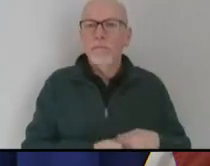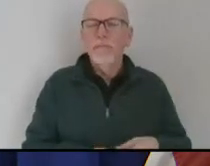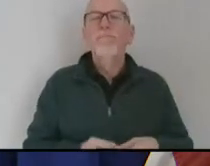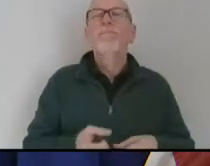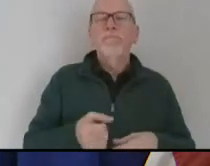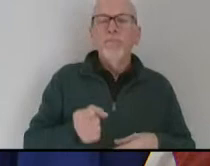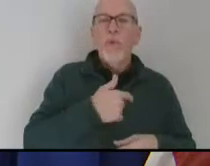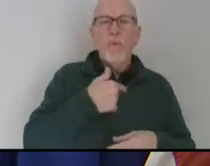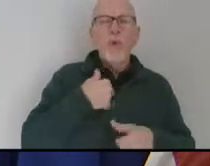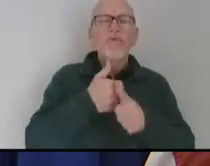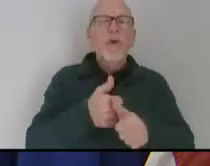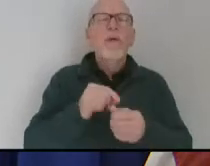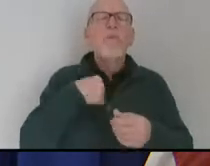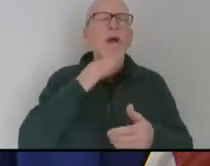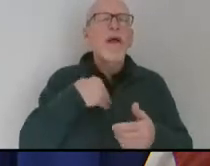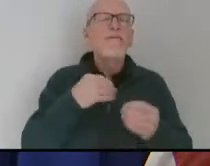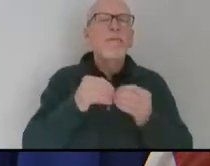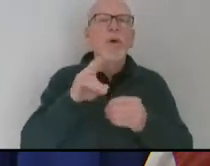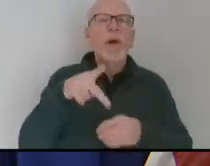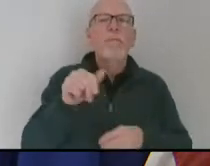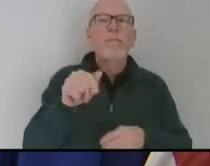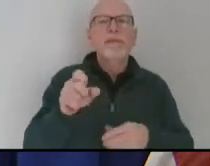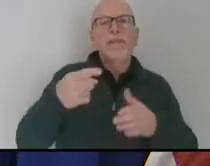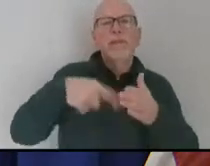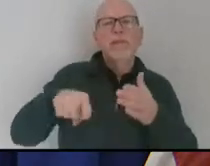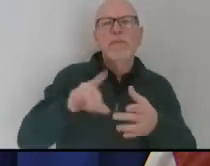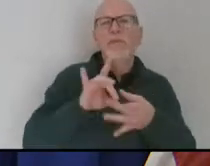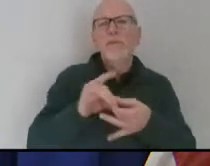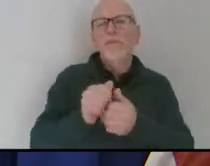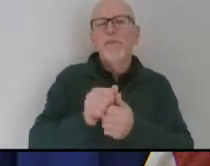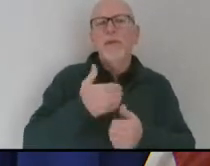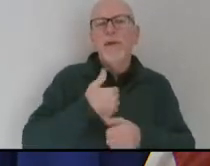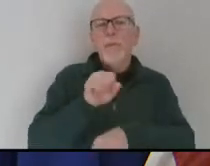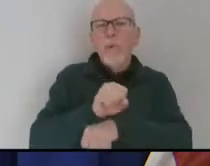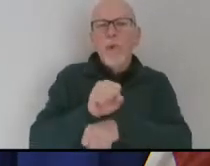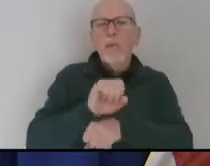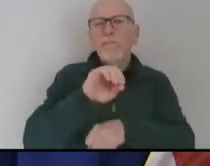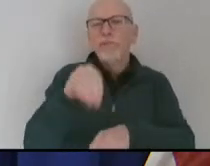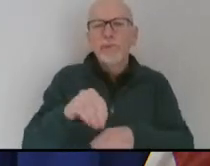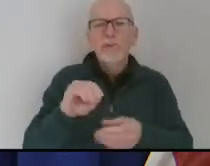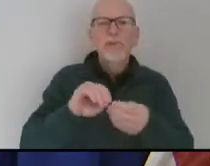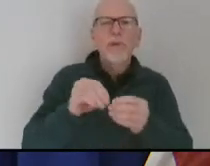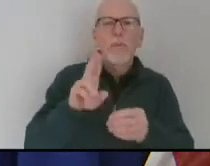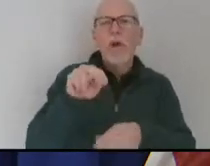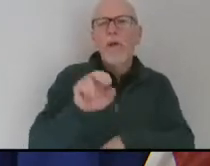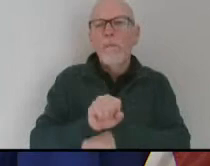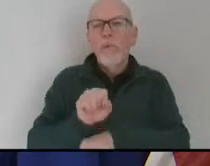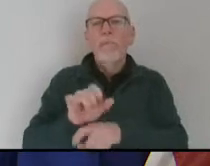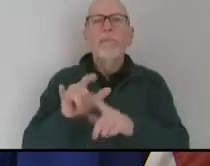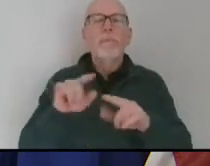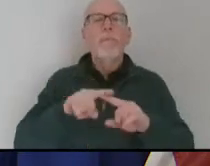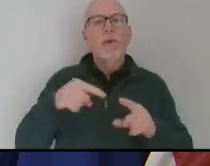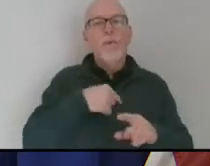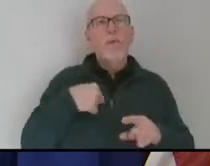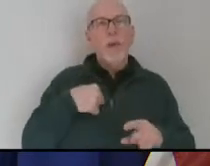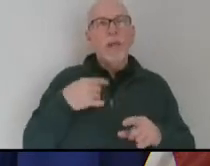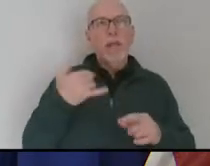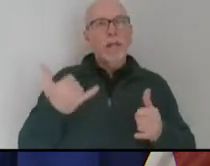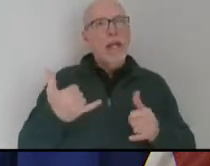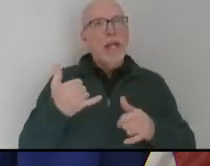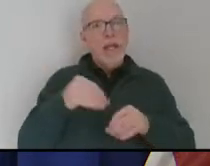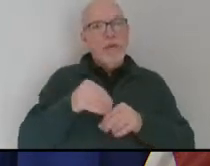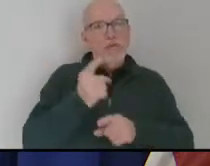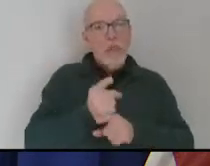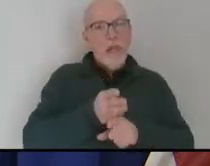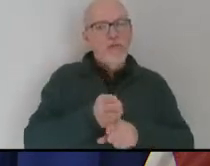well, and we'll get some updates on this next week about our employment numbers, and we'll see. But we're trending and tracking in the right direction